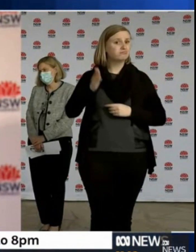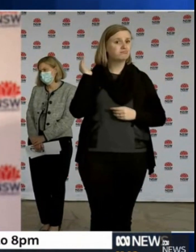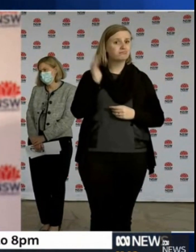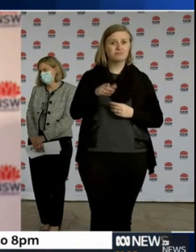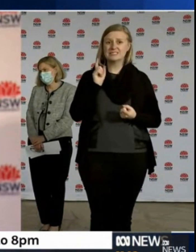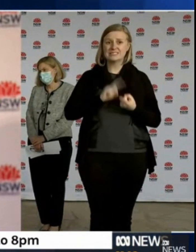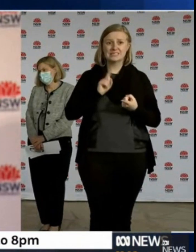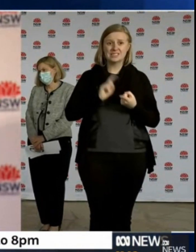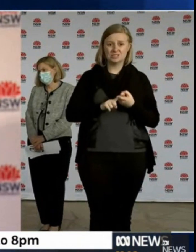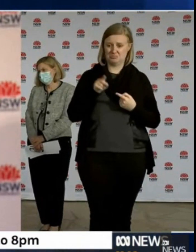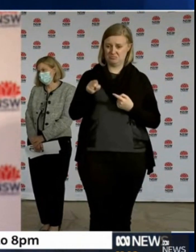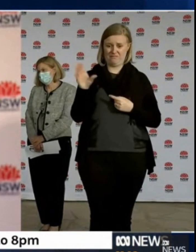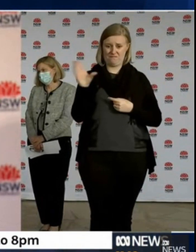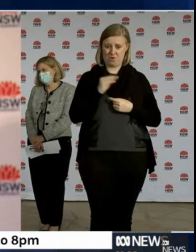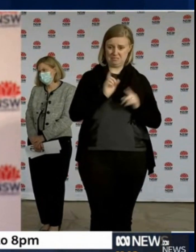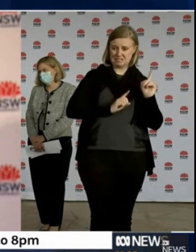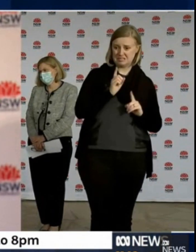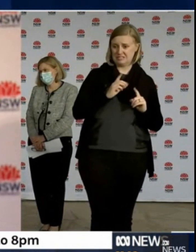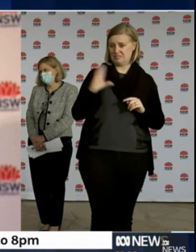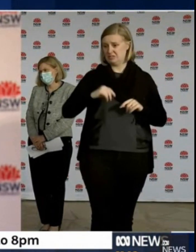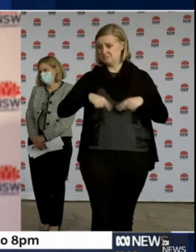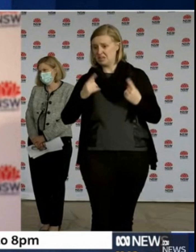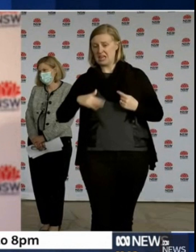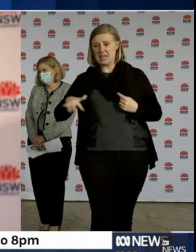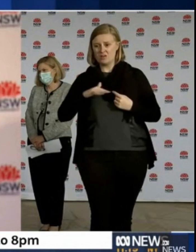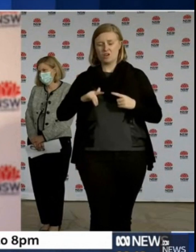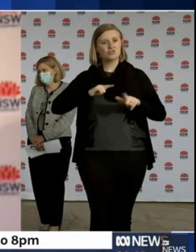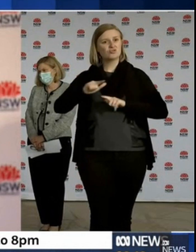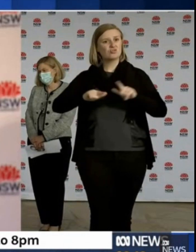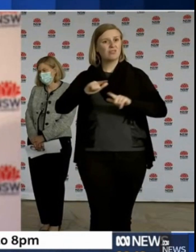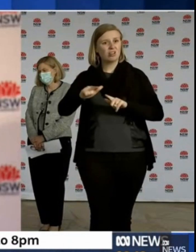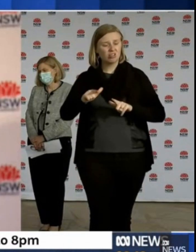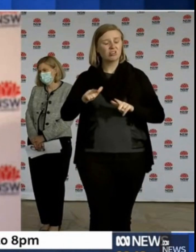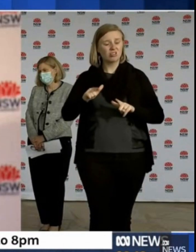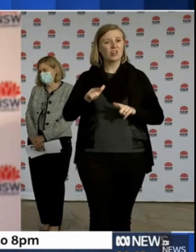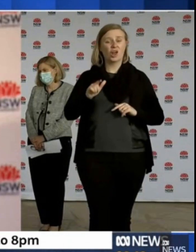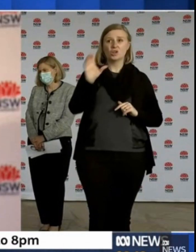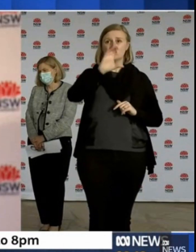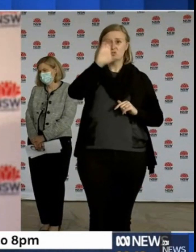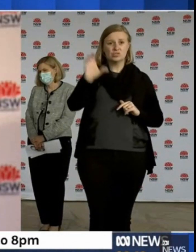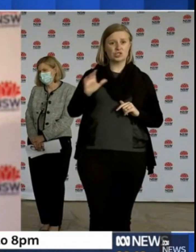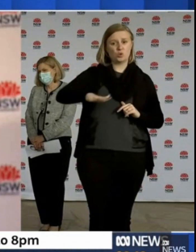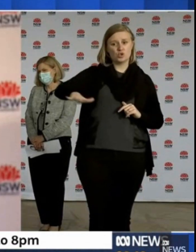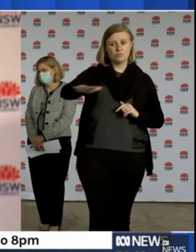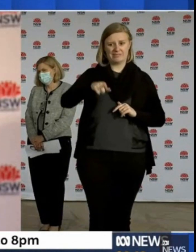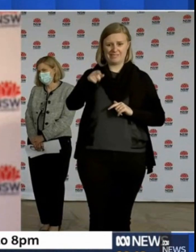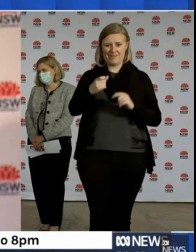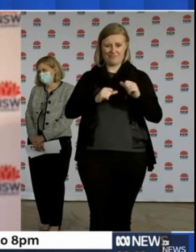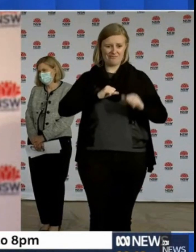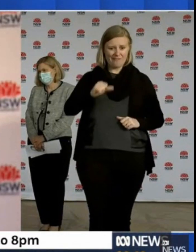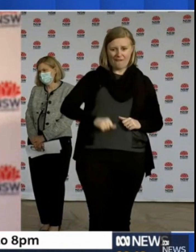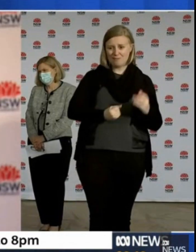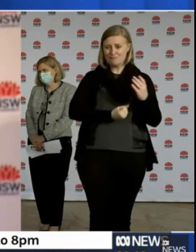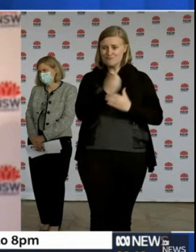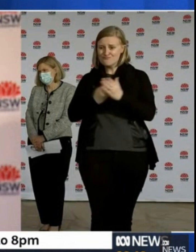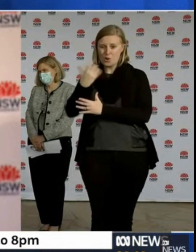of movement, especially in regional communities, because regional communities provide us with many of the goods and services we need to survive, and I'm deeply